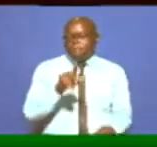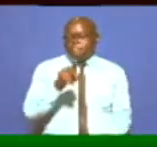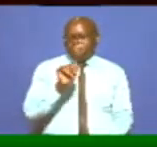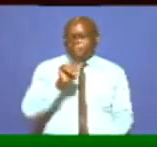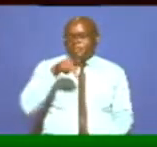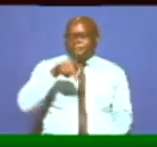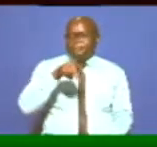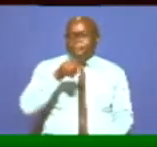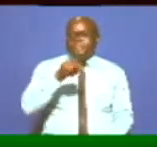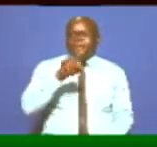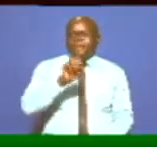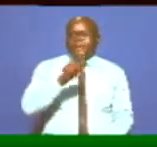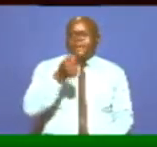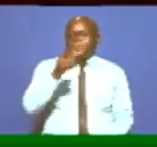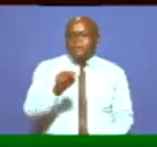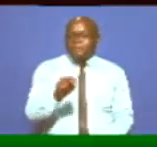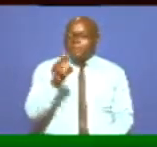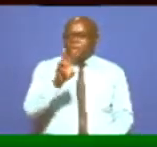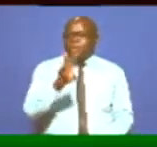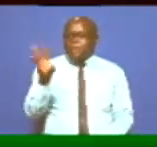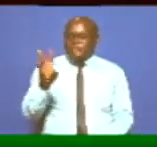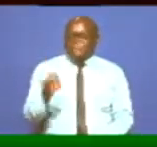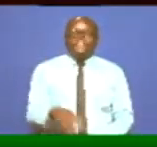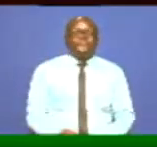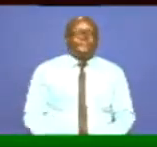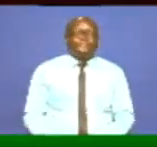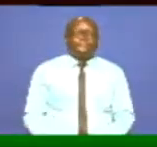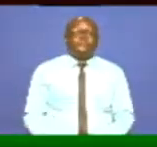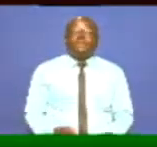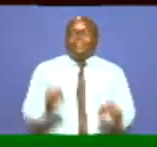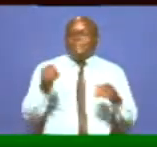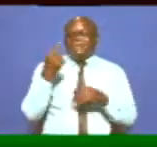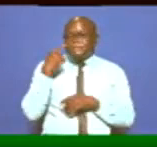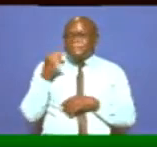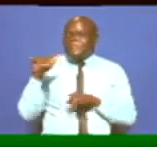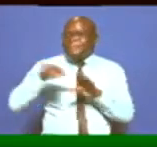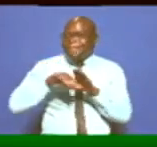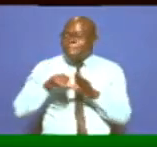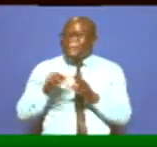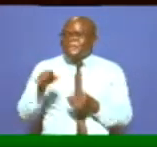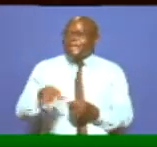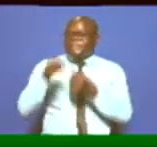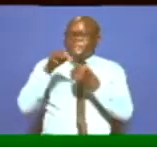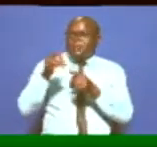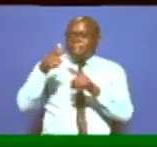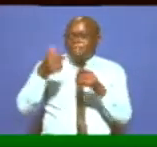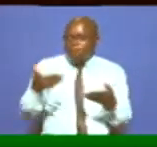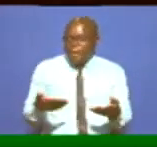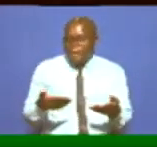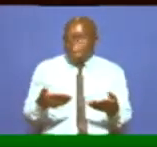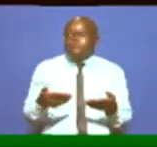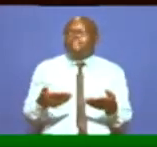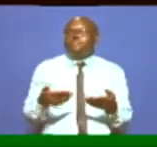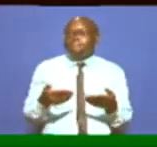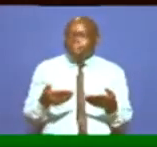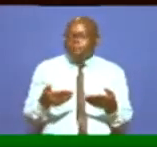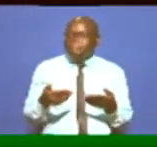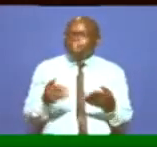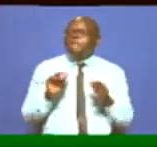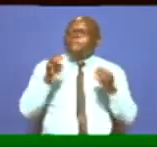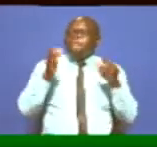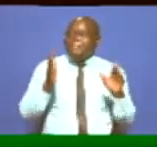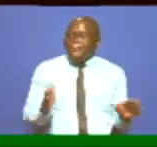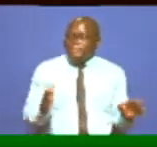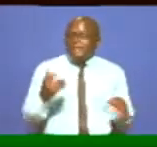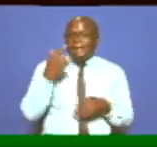I'll pick quite some members. So Kipkelion West. Thank you, Mr. Speaker. And I'm trying to look at those members, especially from the fertilizer consuming areas. I see the